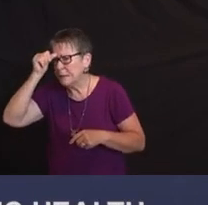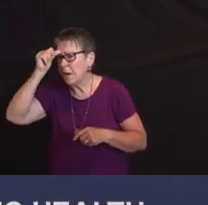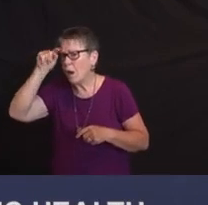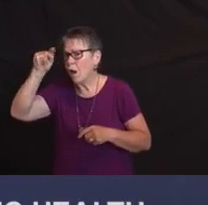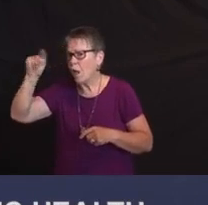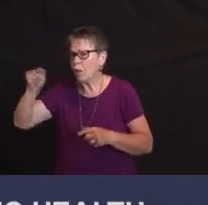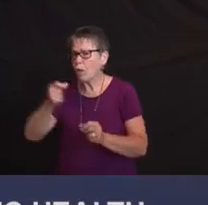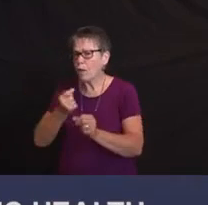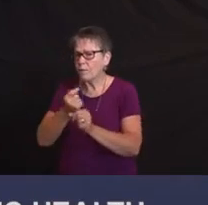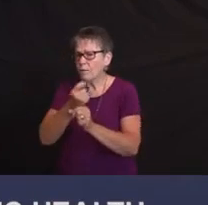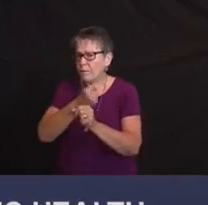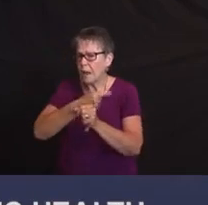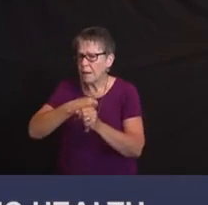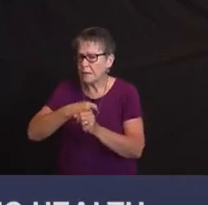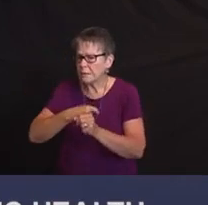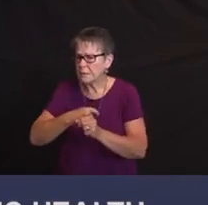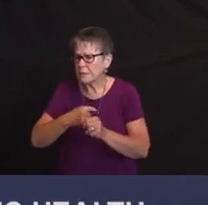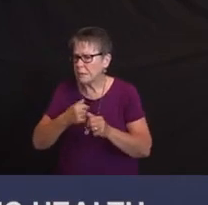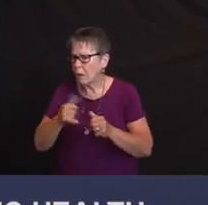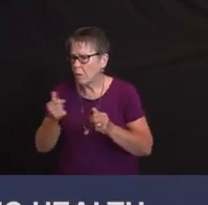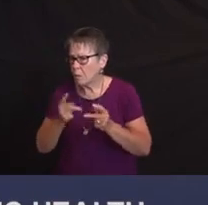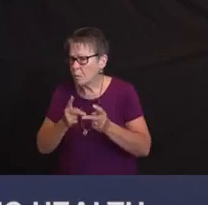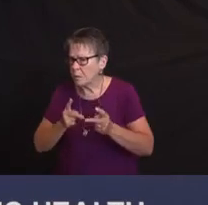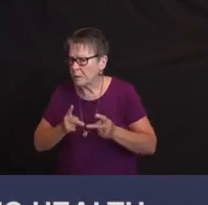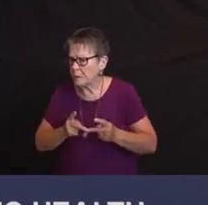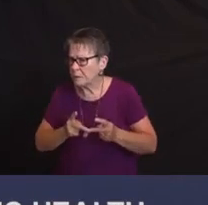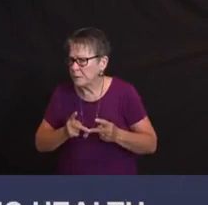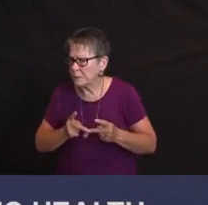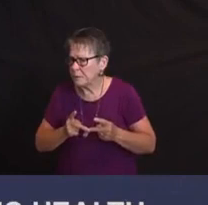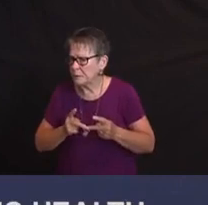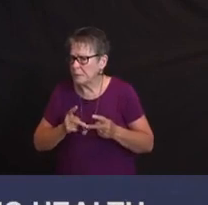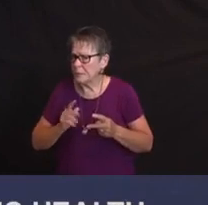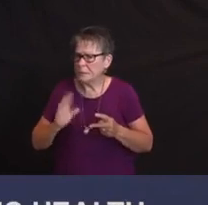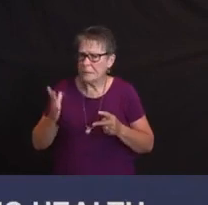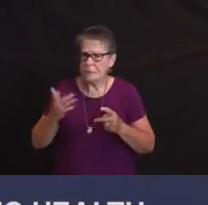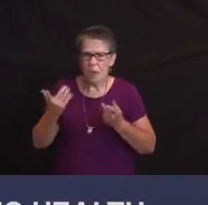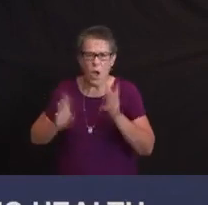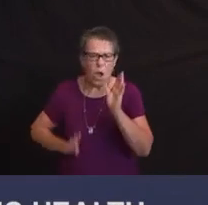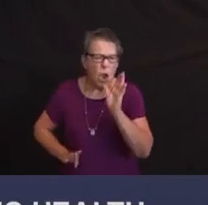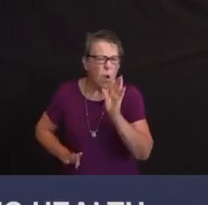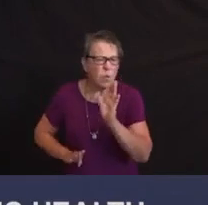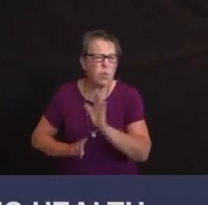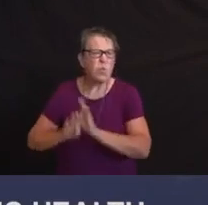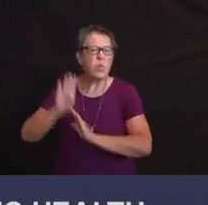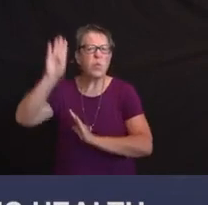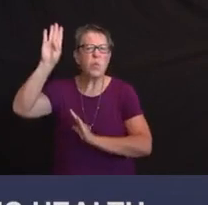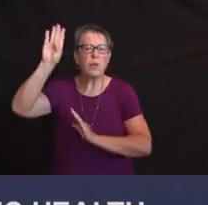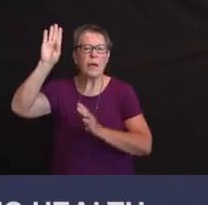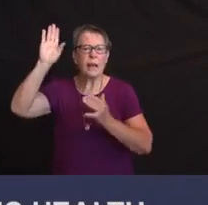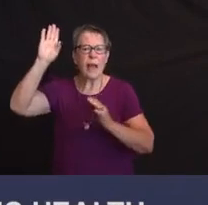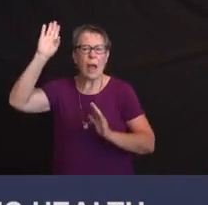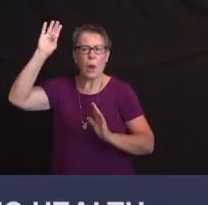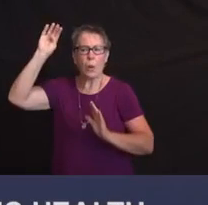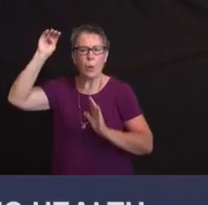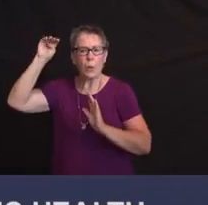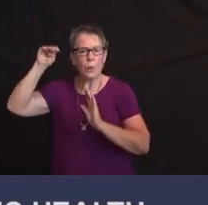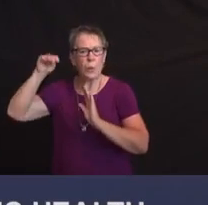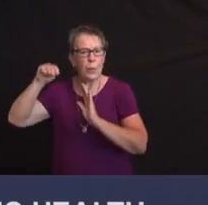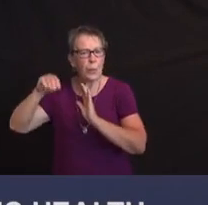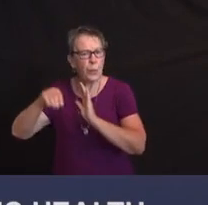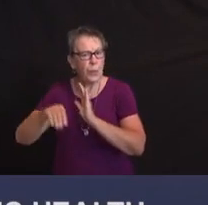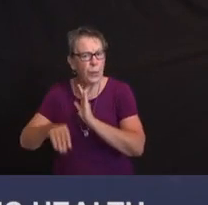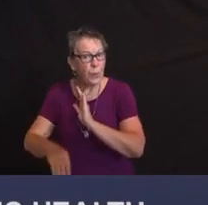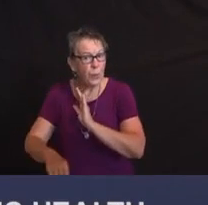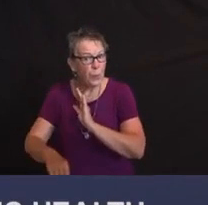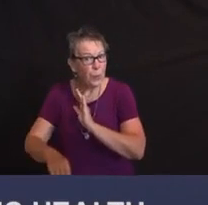weekend, takes off and looks like it's going to go to the moon, and then all of a sudden it starts to trail off. I don't want to hold out false